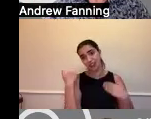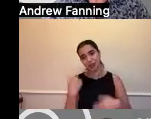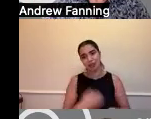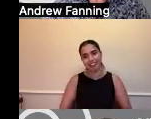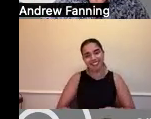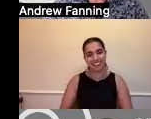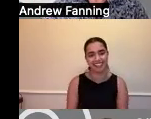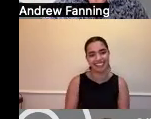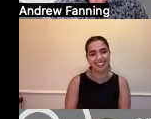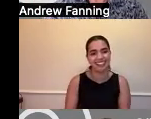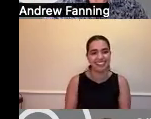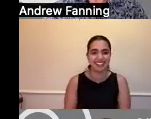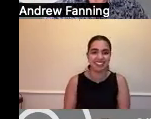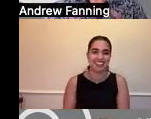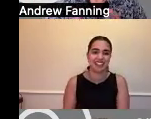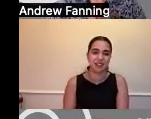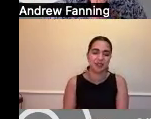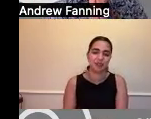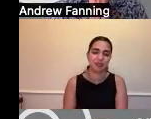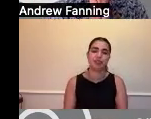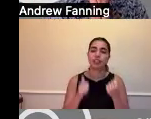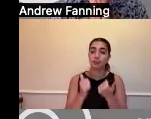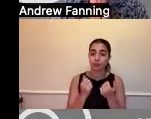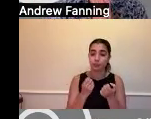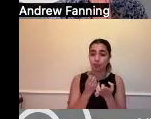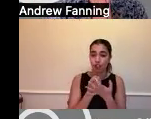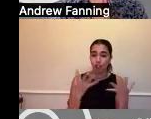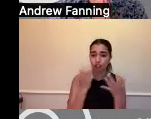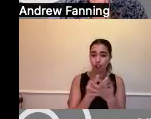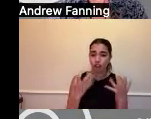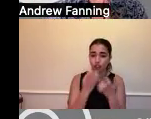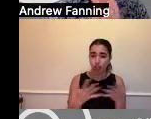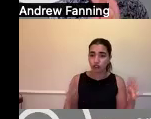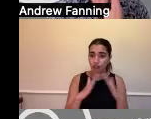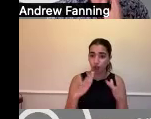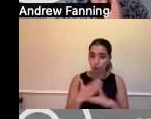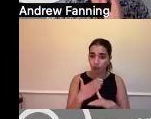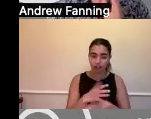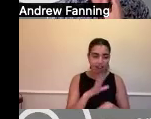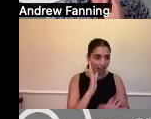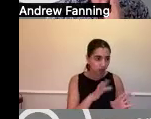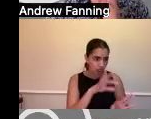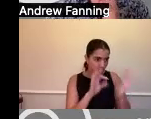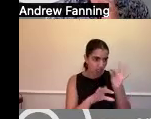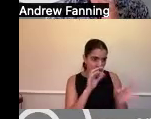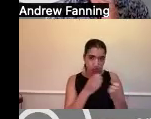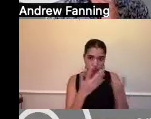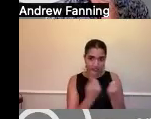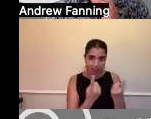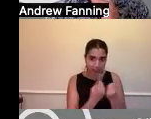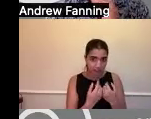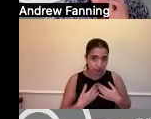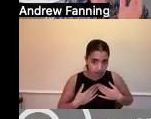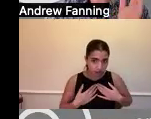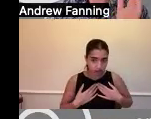good. Okay, well, there's a lot of homework for me to pull out Yeah. here. I'd love for us to